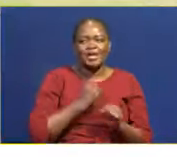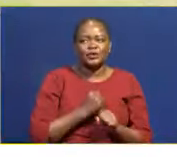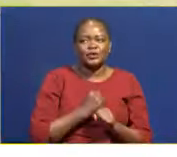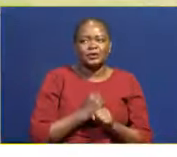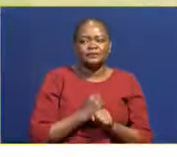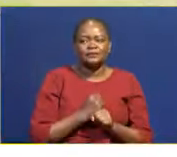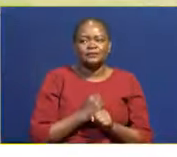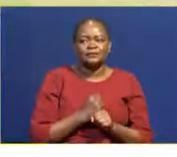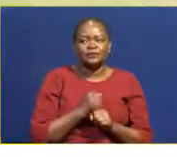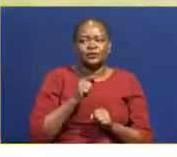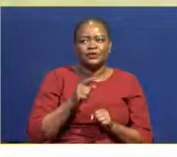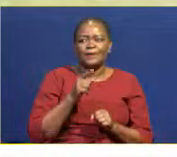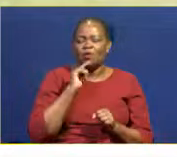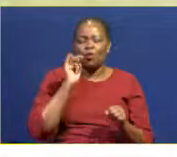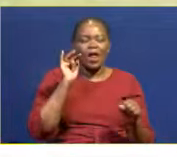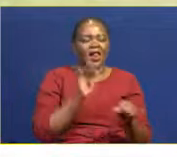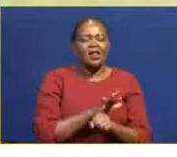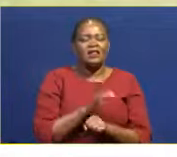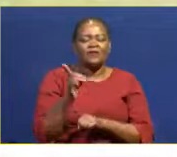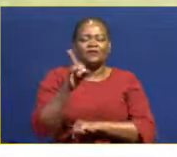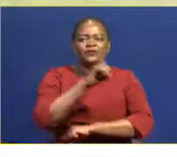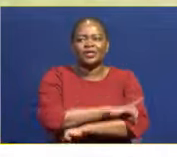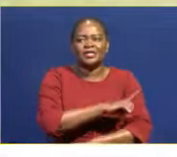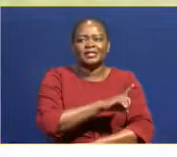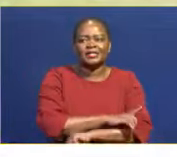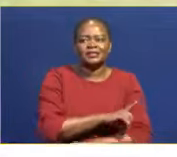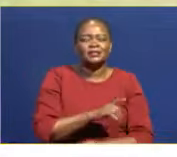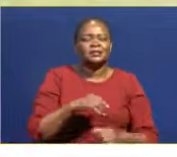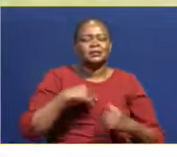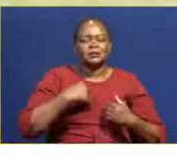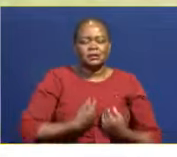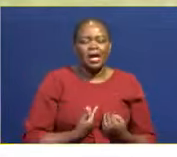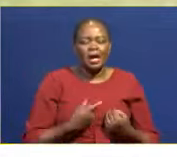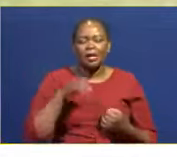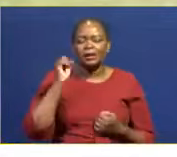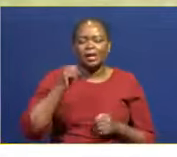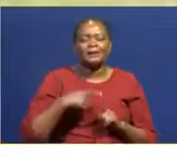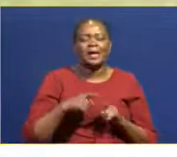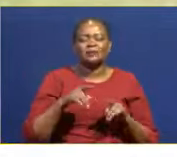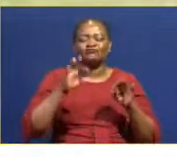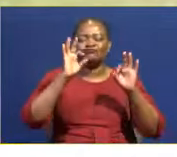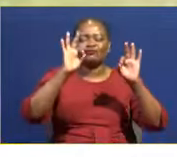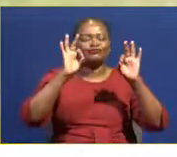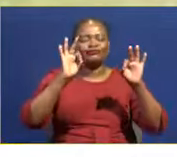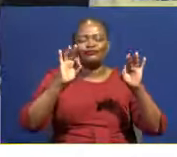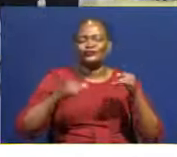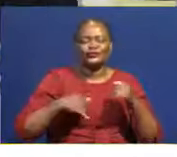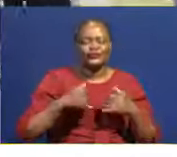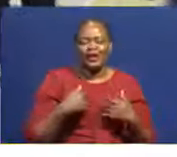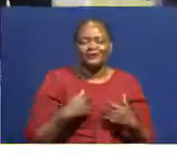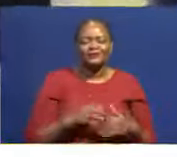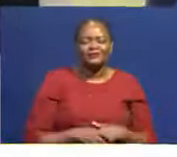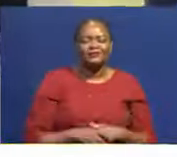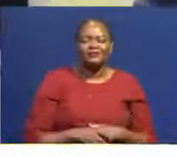Today has been a wonderful day. Tiresome, yes, but amazing. I really enjoyed myself.